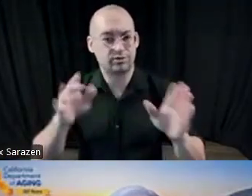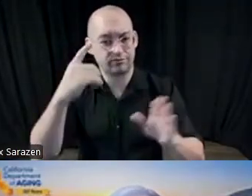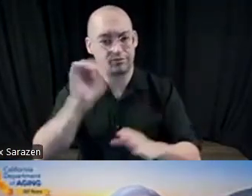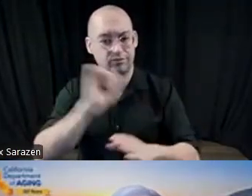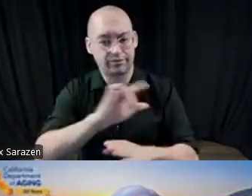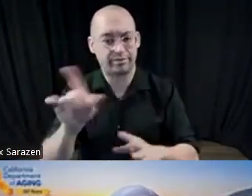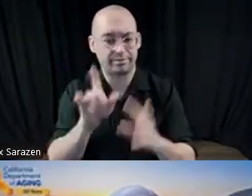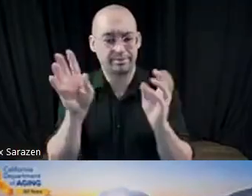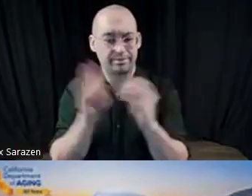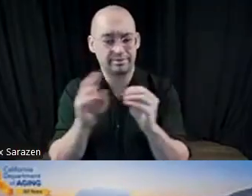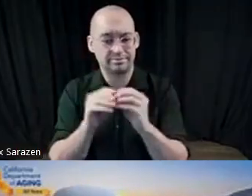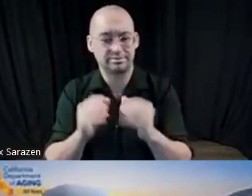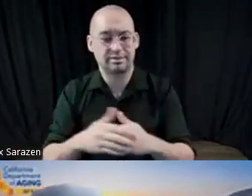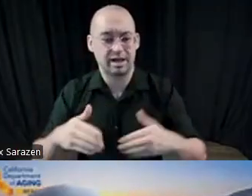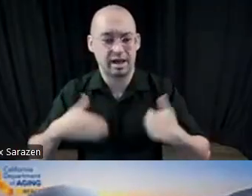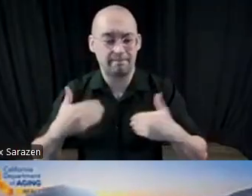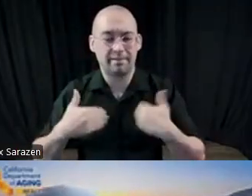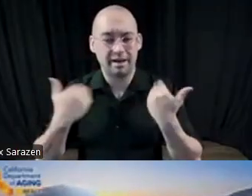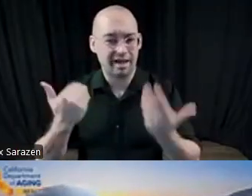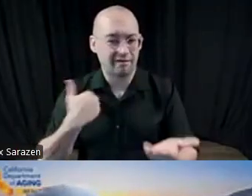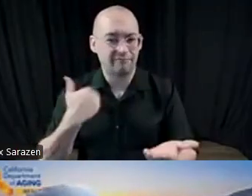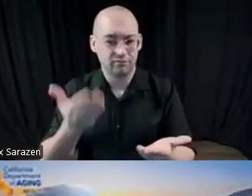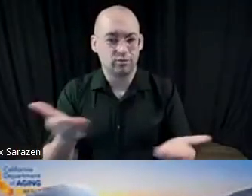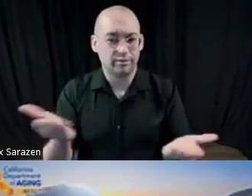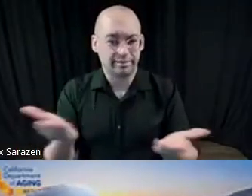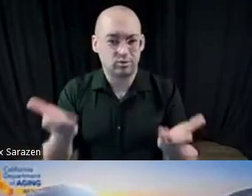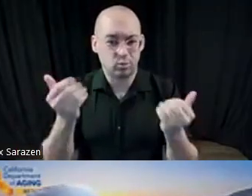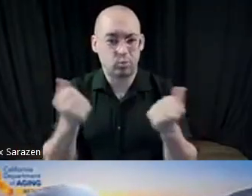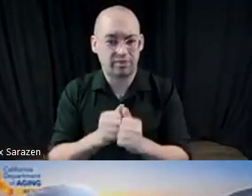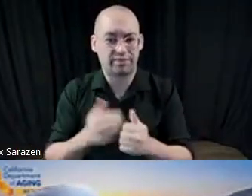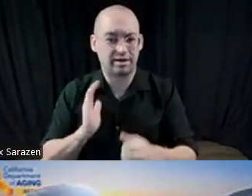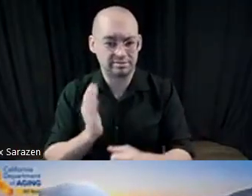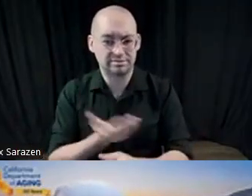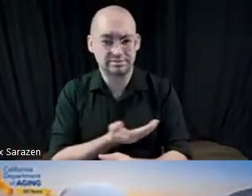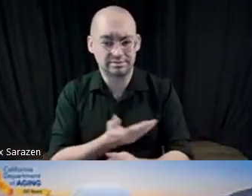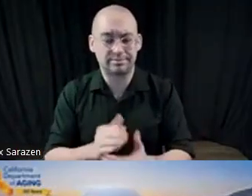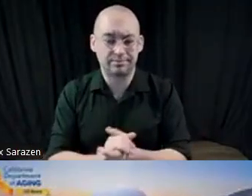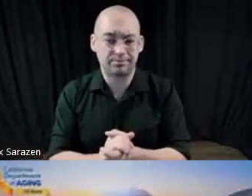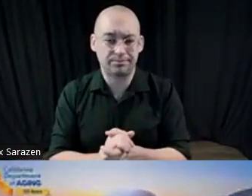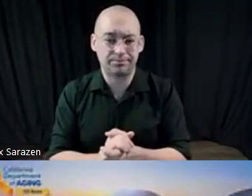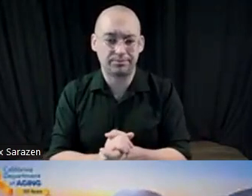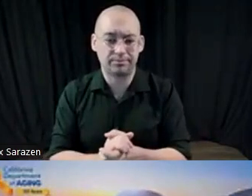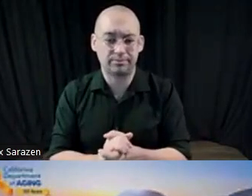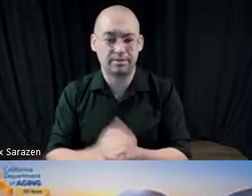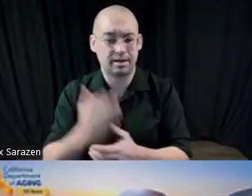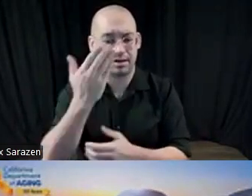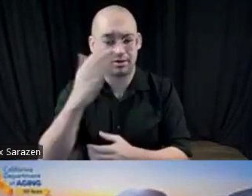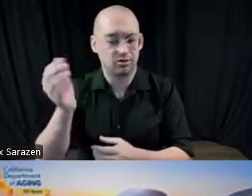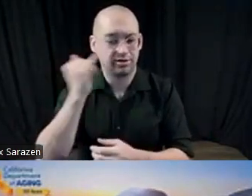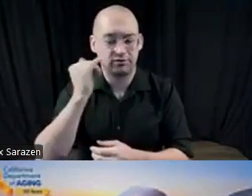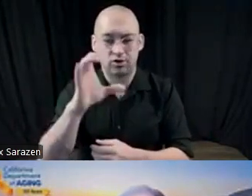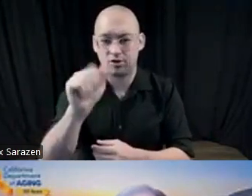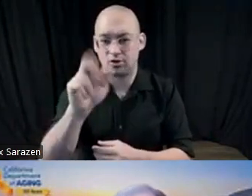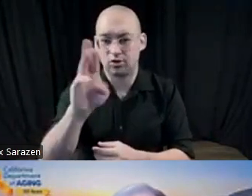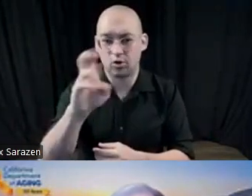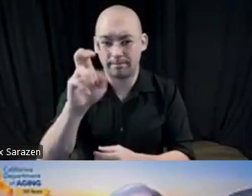we're really happy to have you with us. And I don't know if Carmen, I just saw Carmen